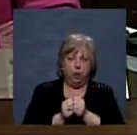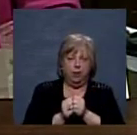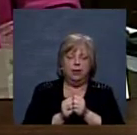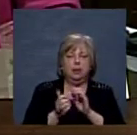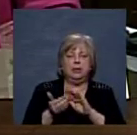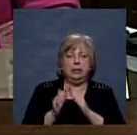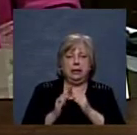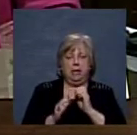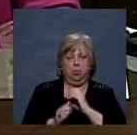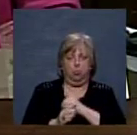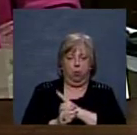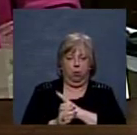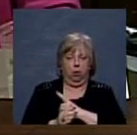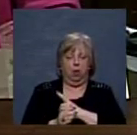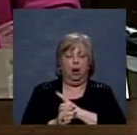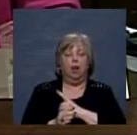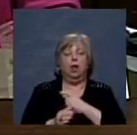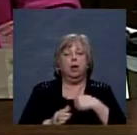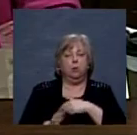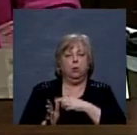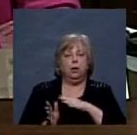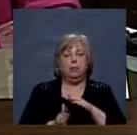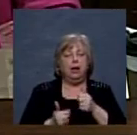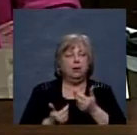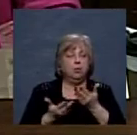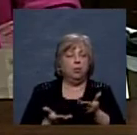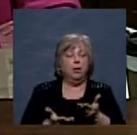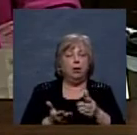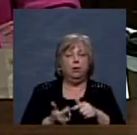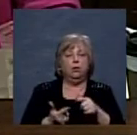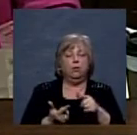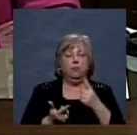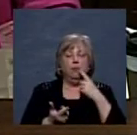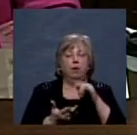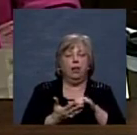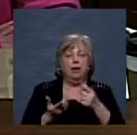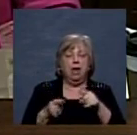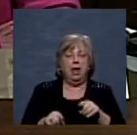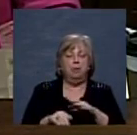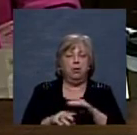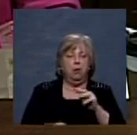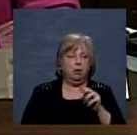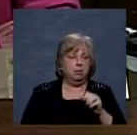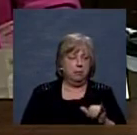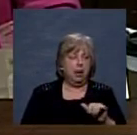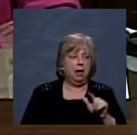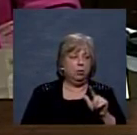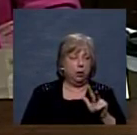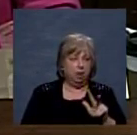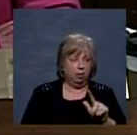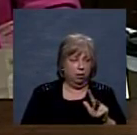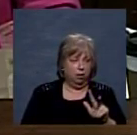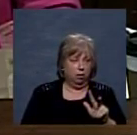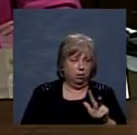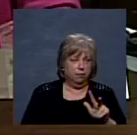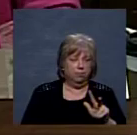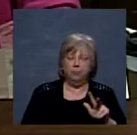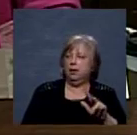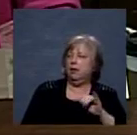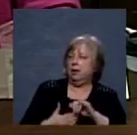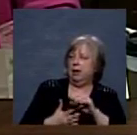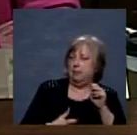What we want to propose is to do that on May the 23rd. Which is a